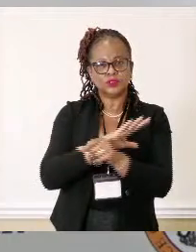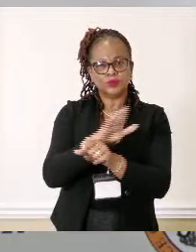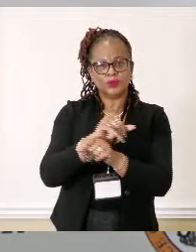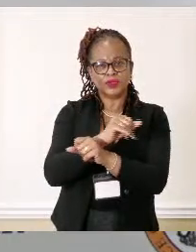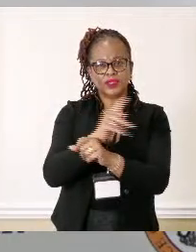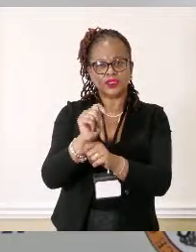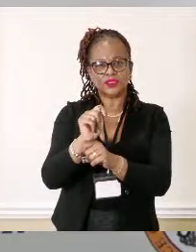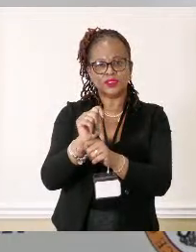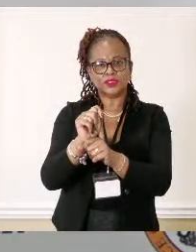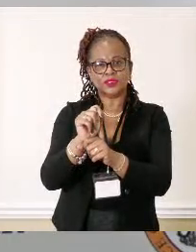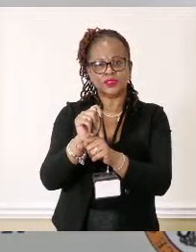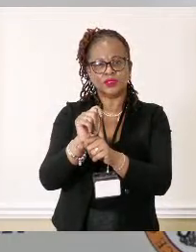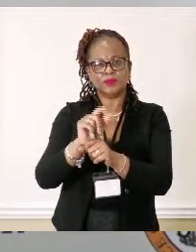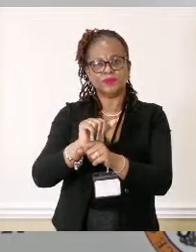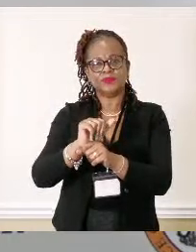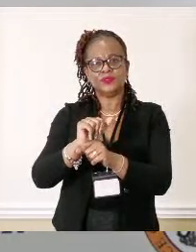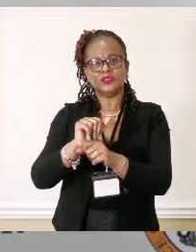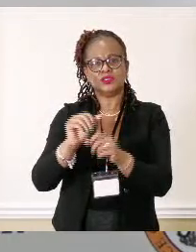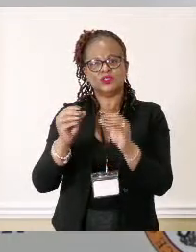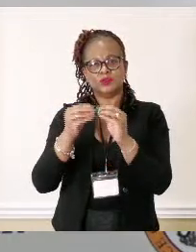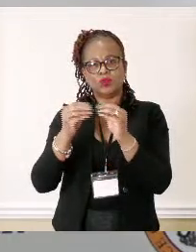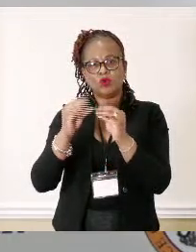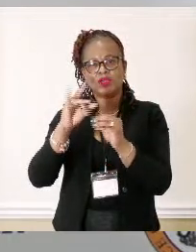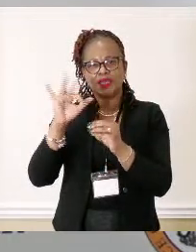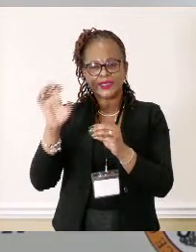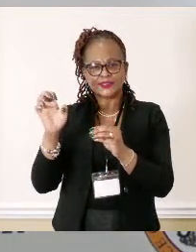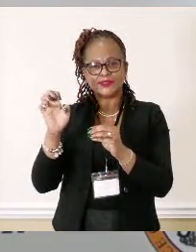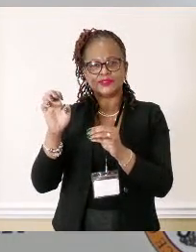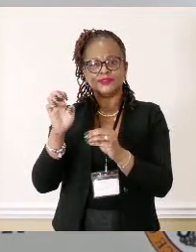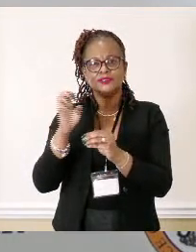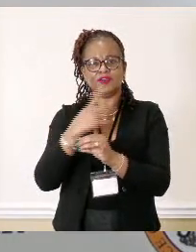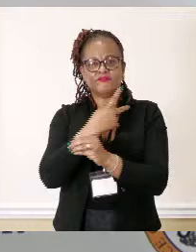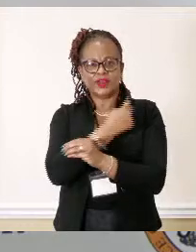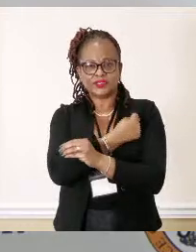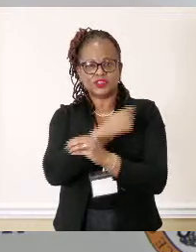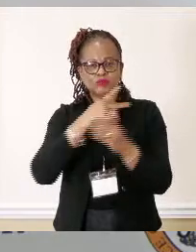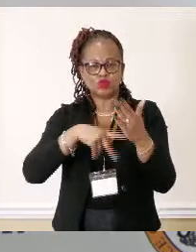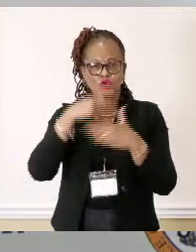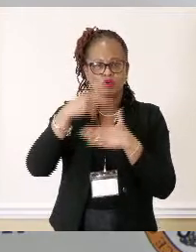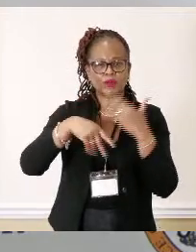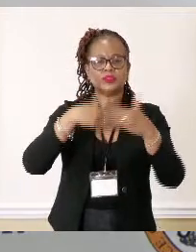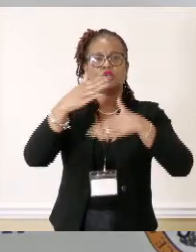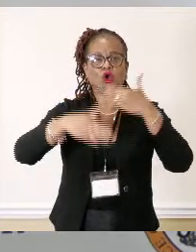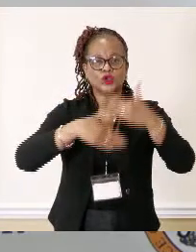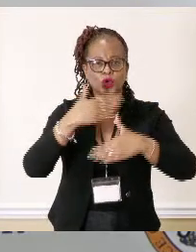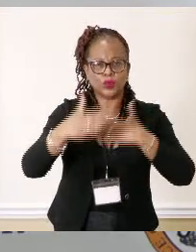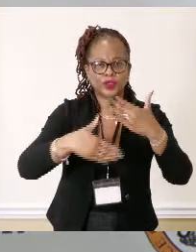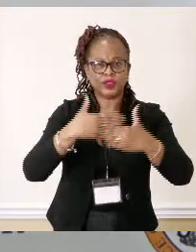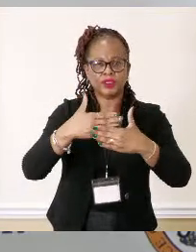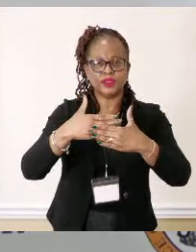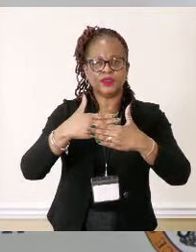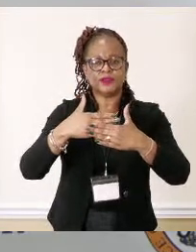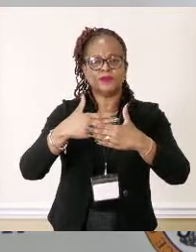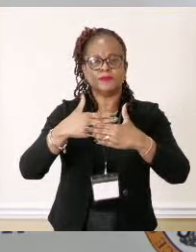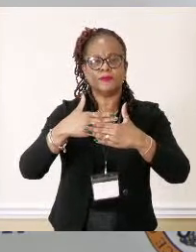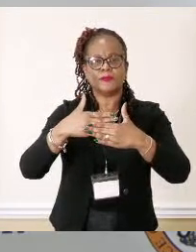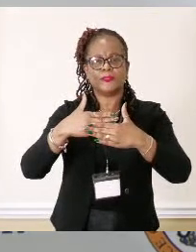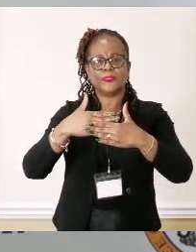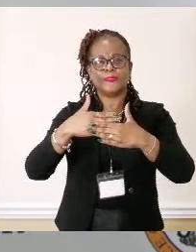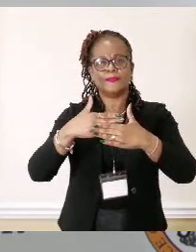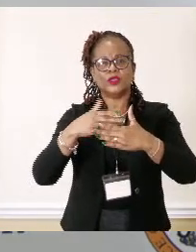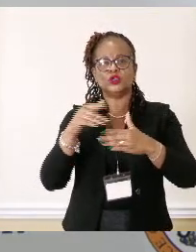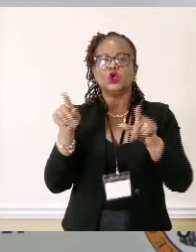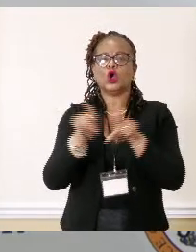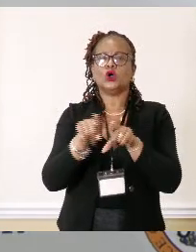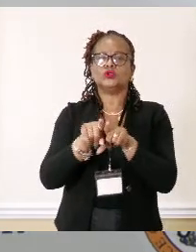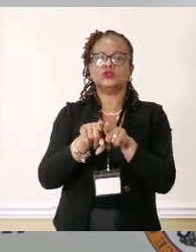been compounded by the additional cases of vaccination program that's ongoing, et cetera. You